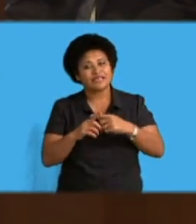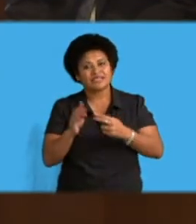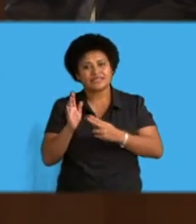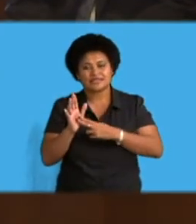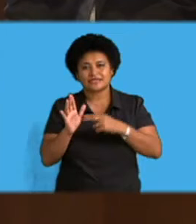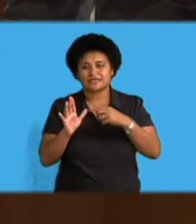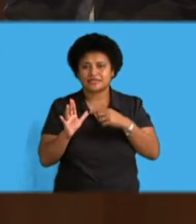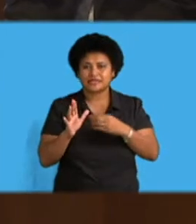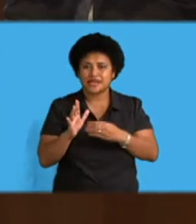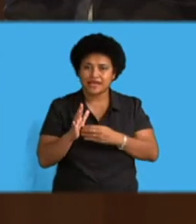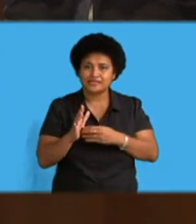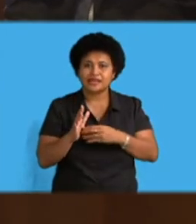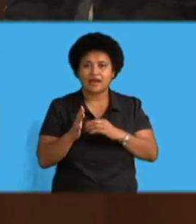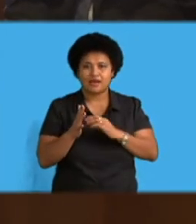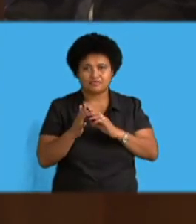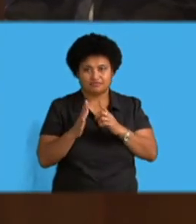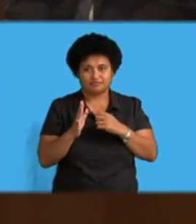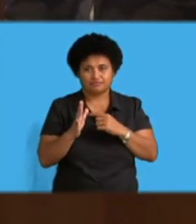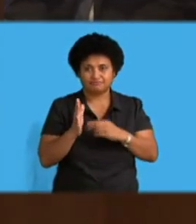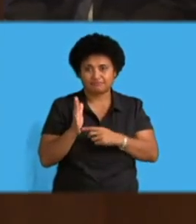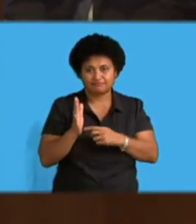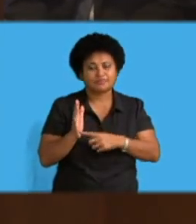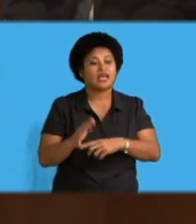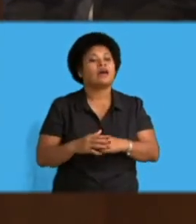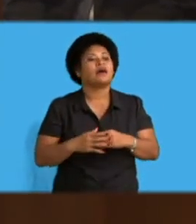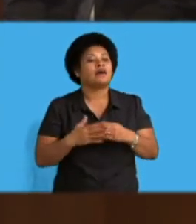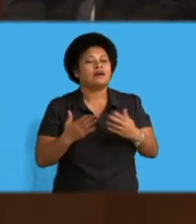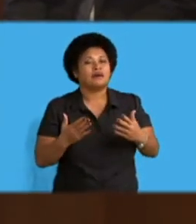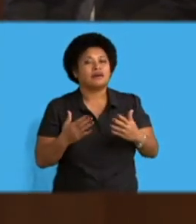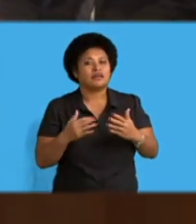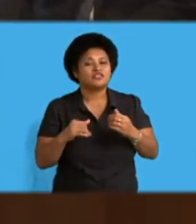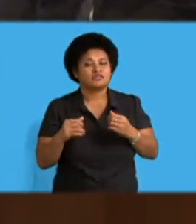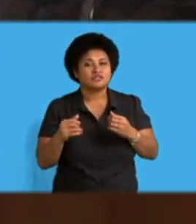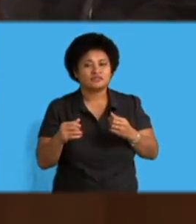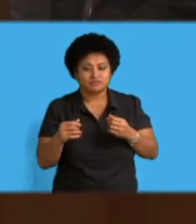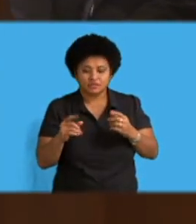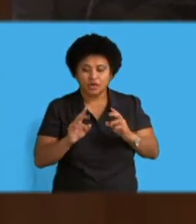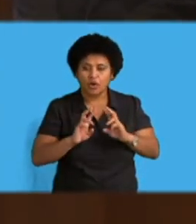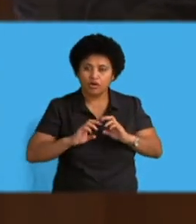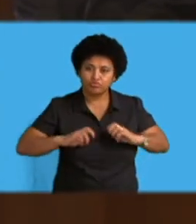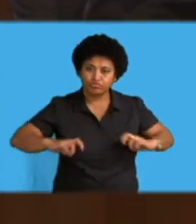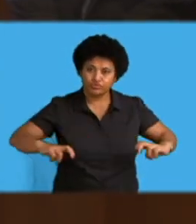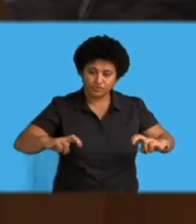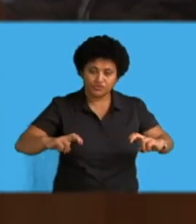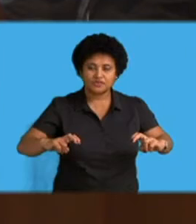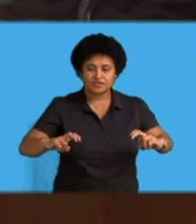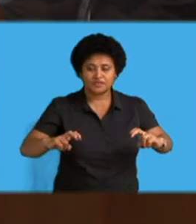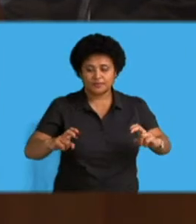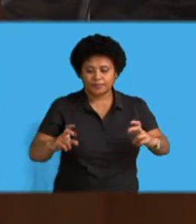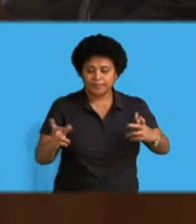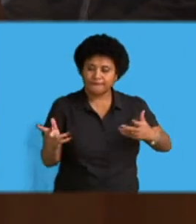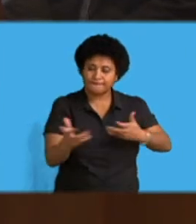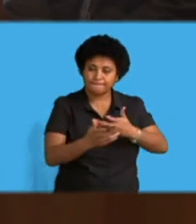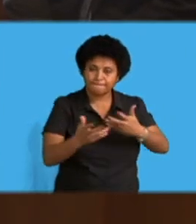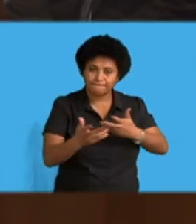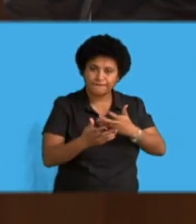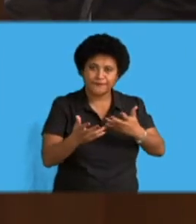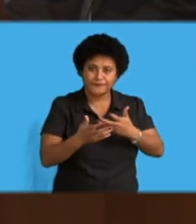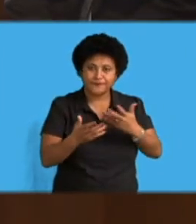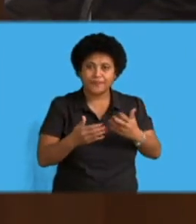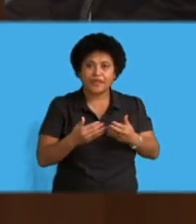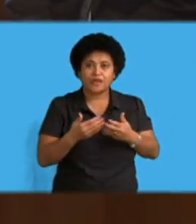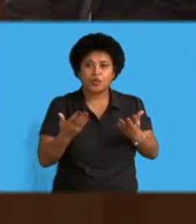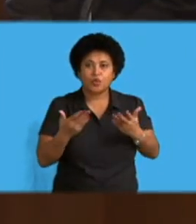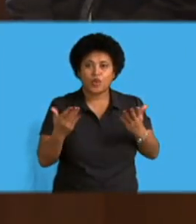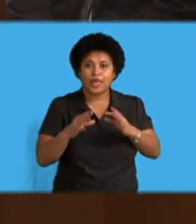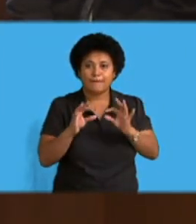Honourable Deputy Speaker, Fiji also had the opportunity to participate in a high-level panel discussion. The panel was moderated by the renowned British Broadcasting